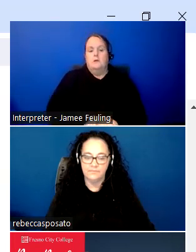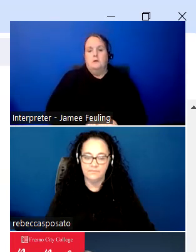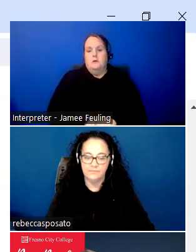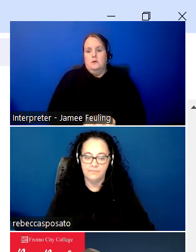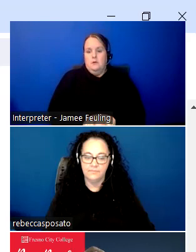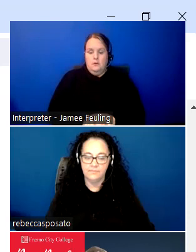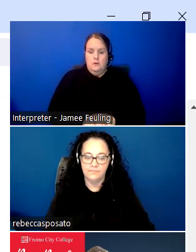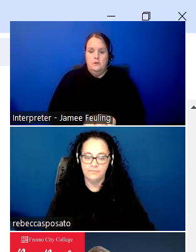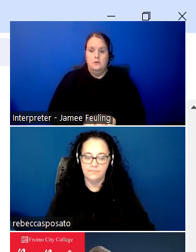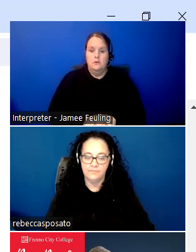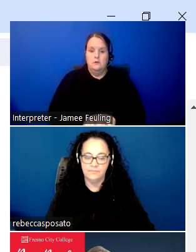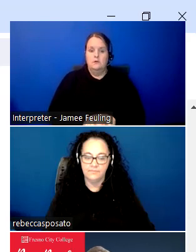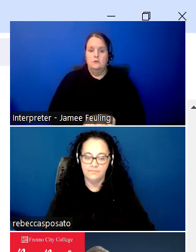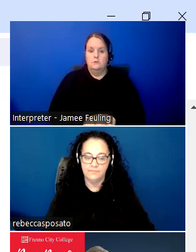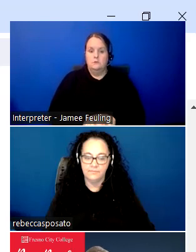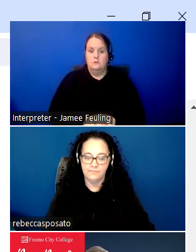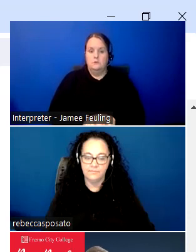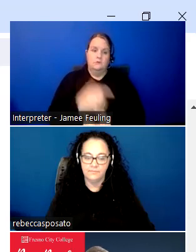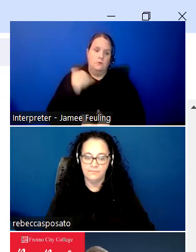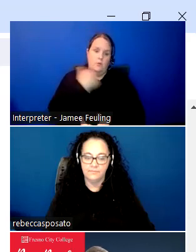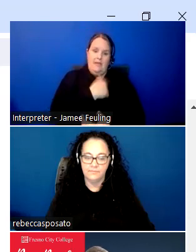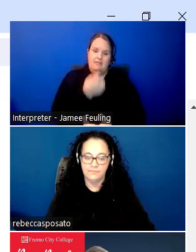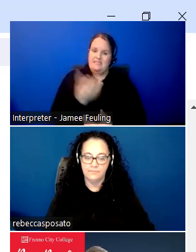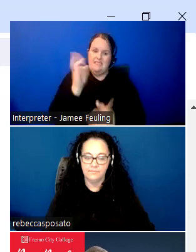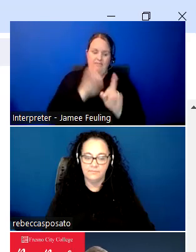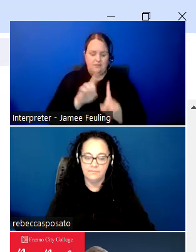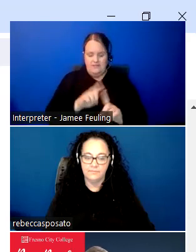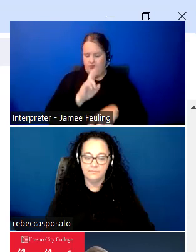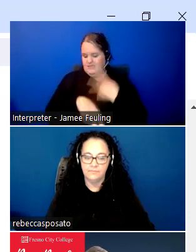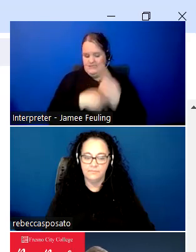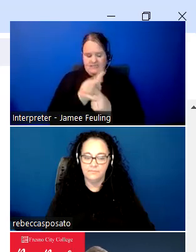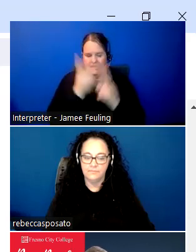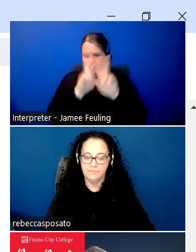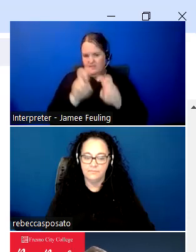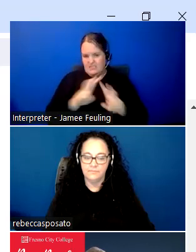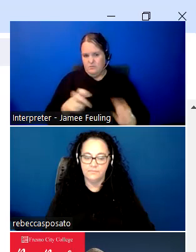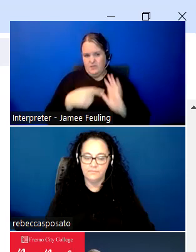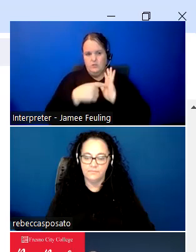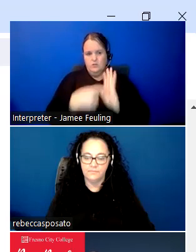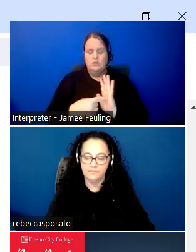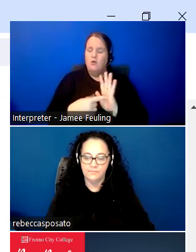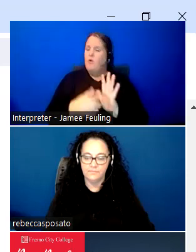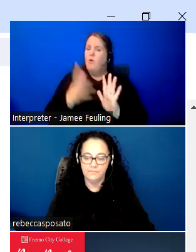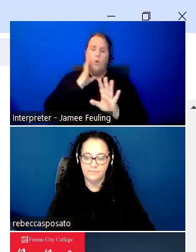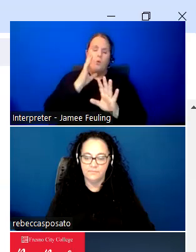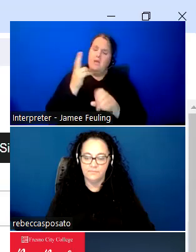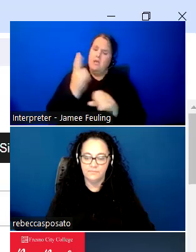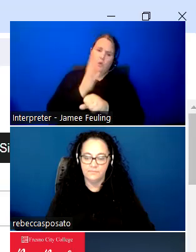So we have different assessments that we can take you through, and we go at your pace. We know